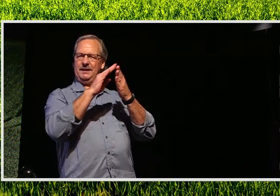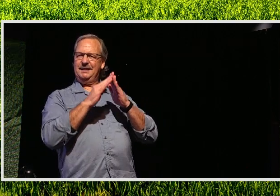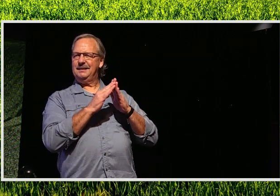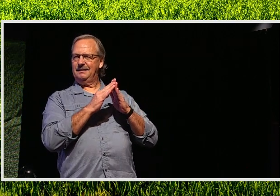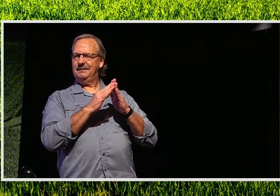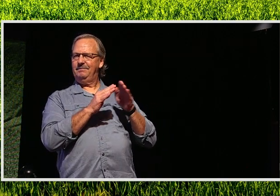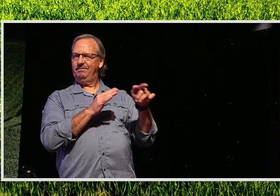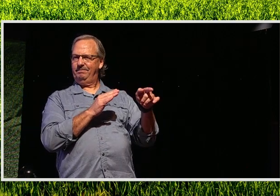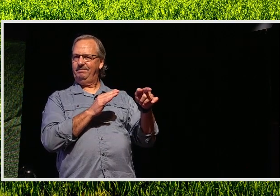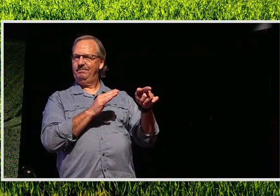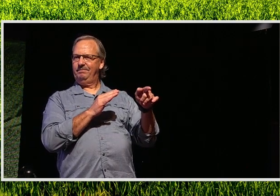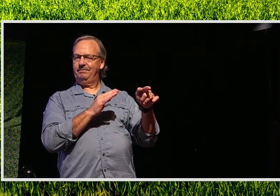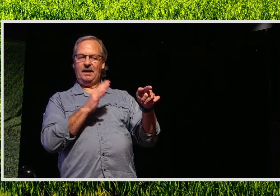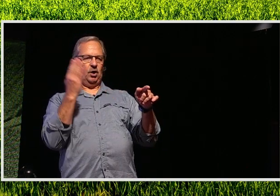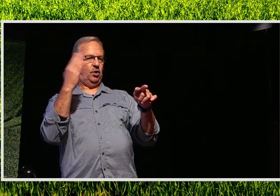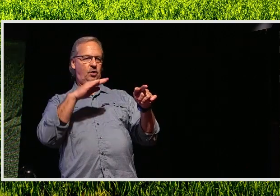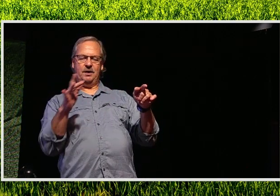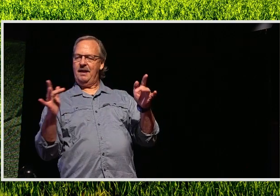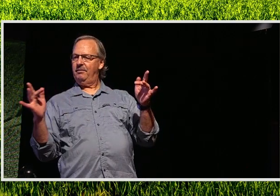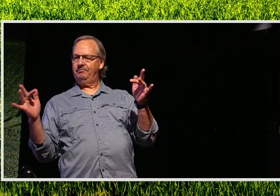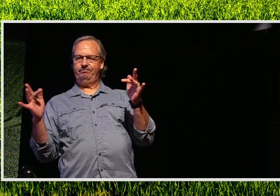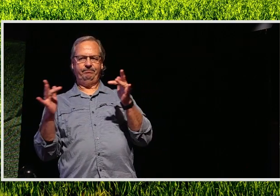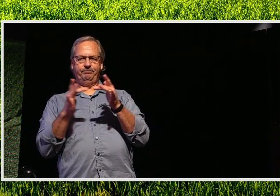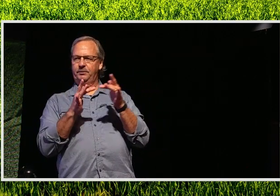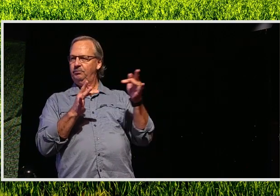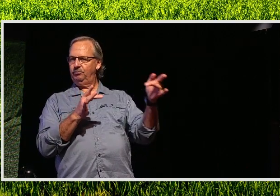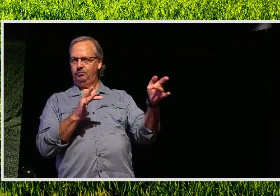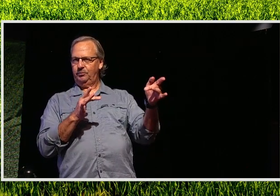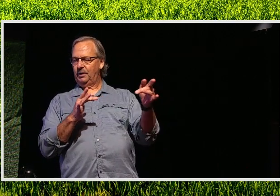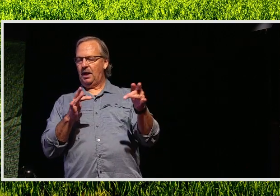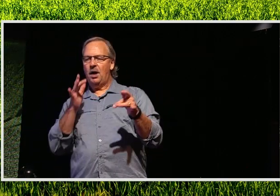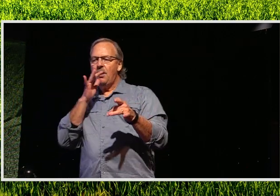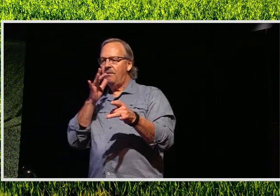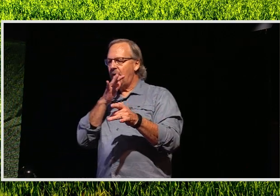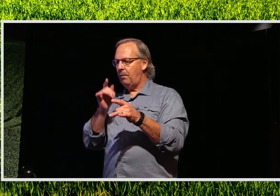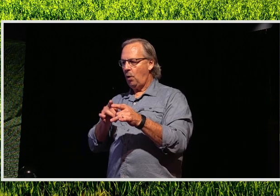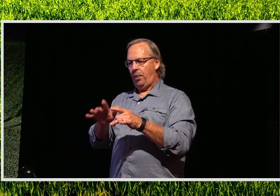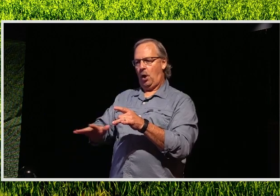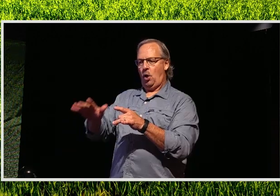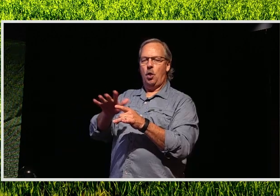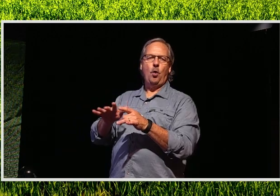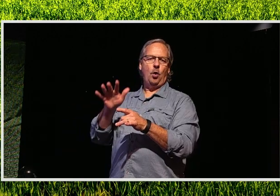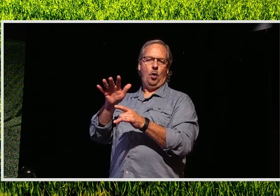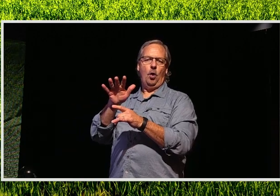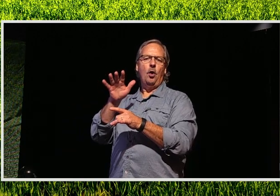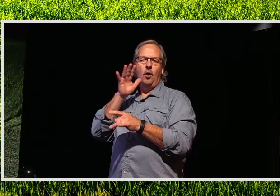that they could never reach from their farmers market booths or their local farm stands.